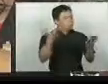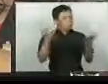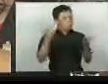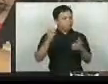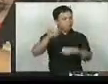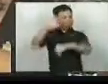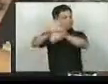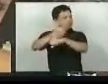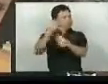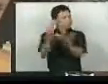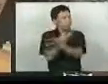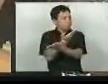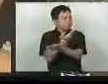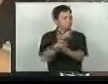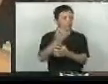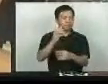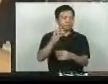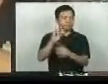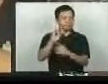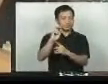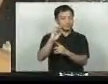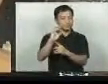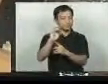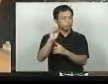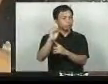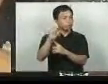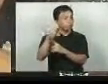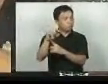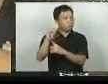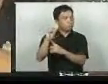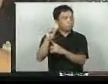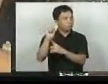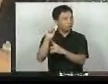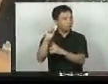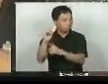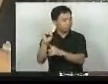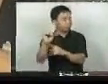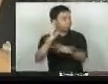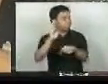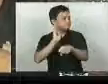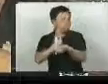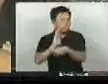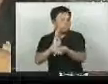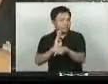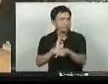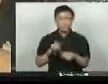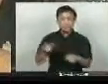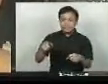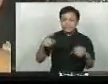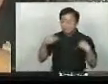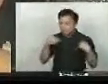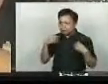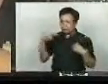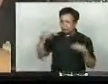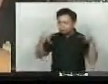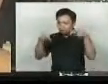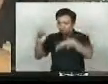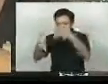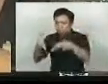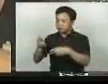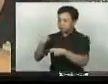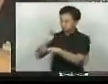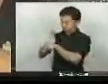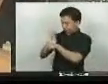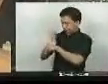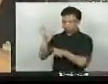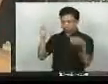newly incorporated business, but it is a collaboration of entrepreneurs who are successful in their